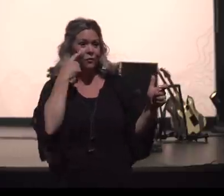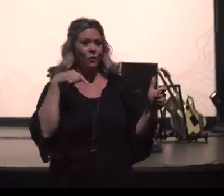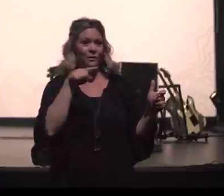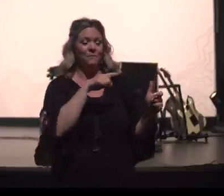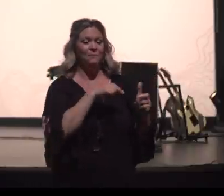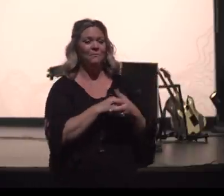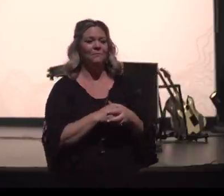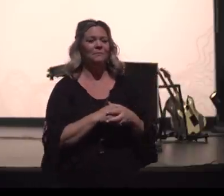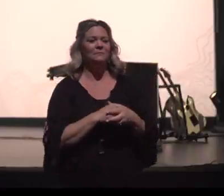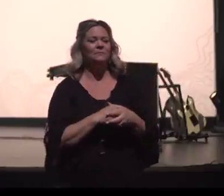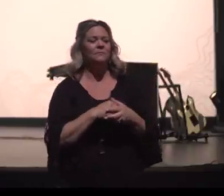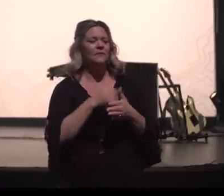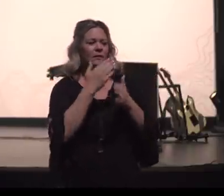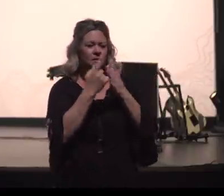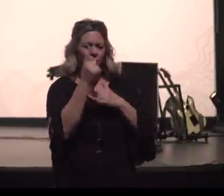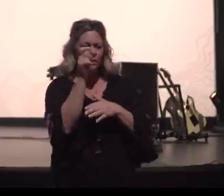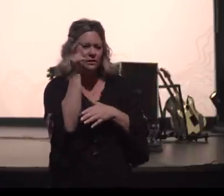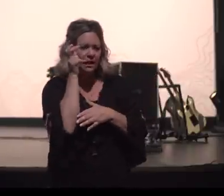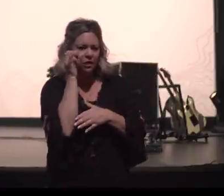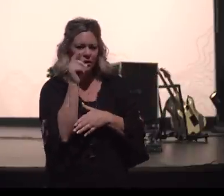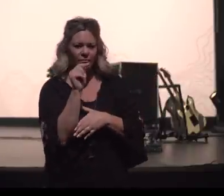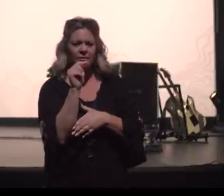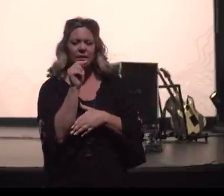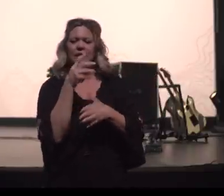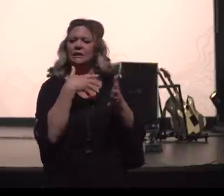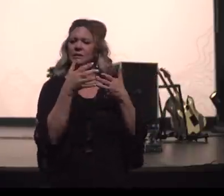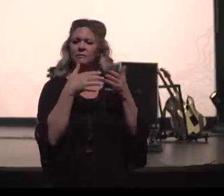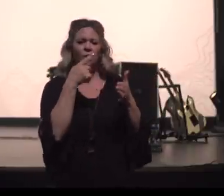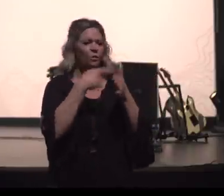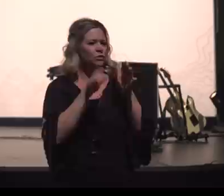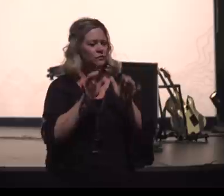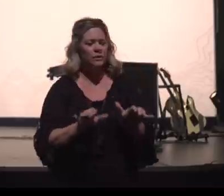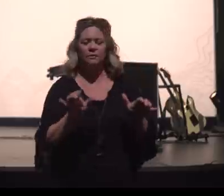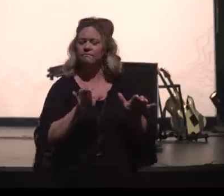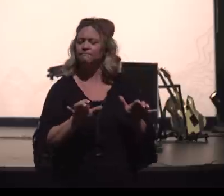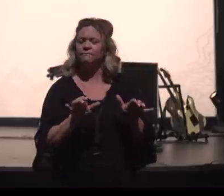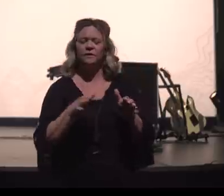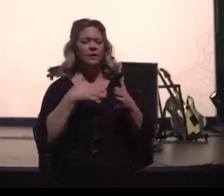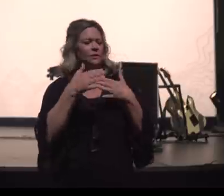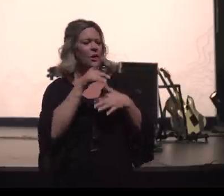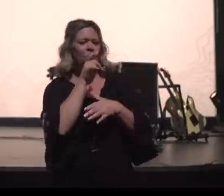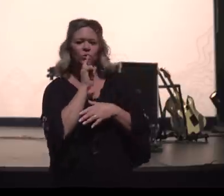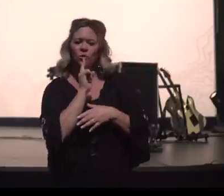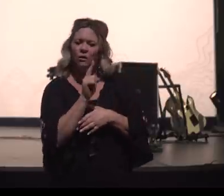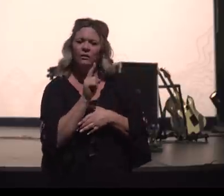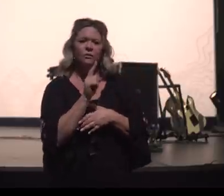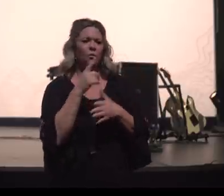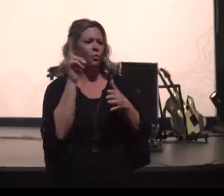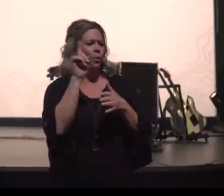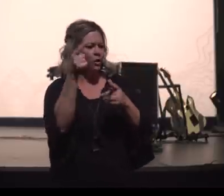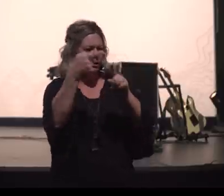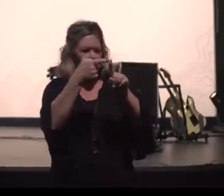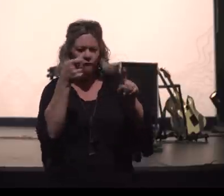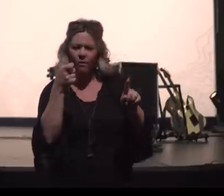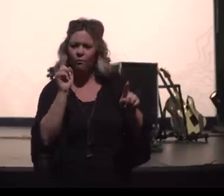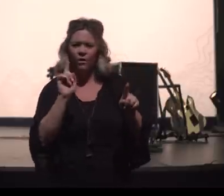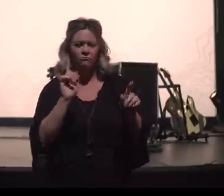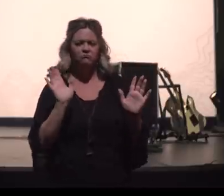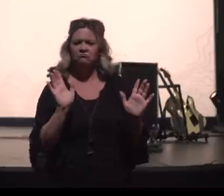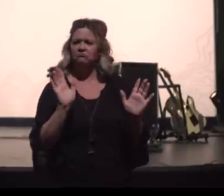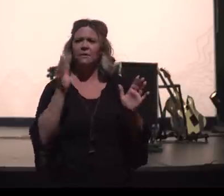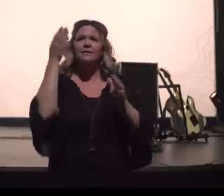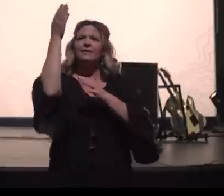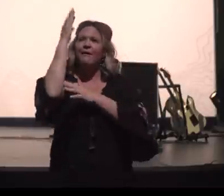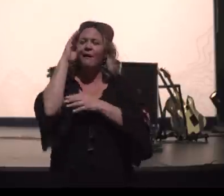someone needs to hear this today. It doesn't matter what you've done. It doesn't matter who you are, where you come from.